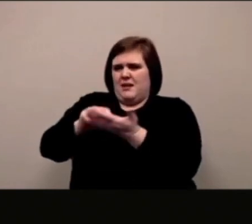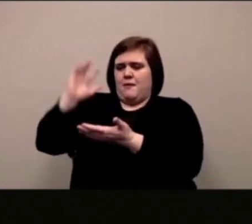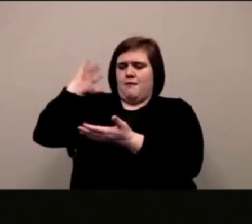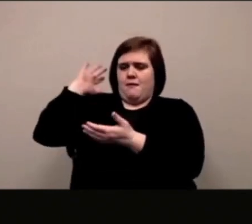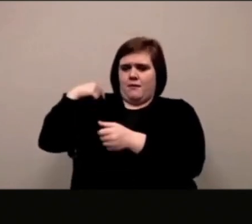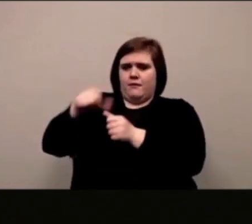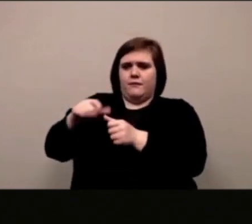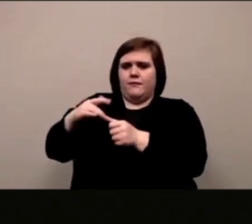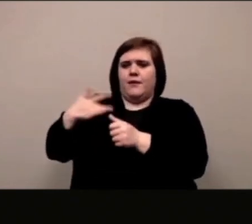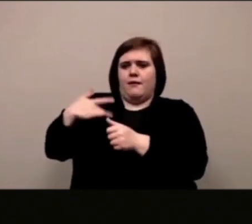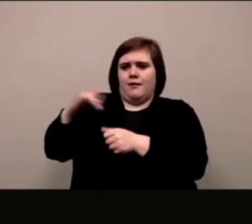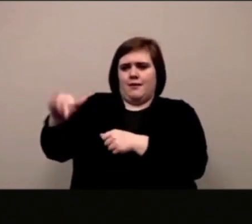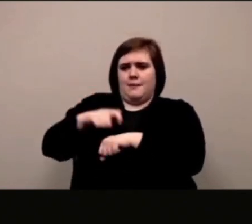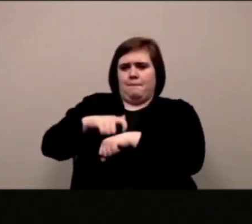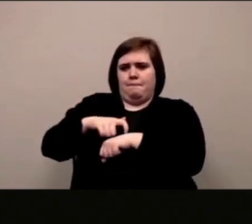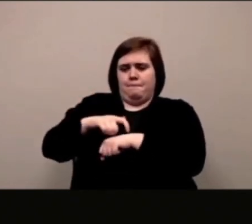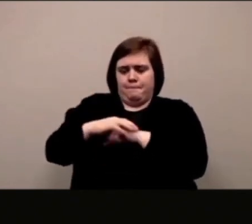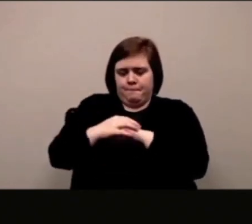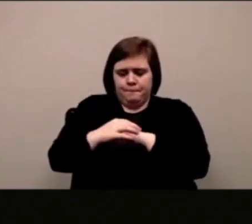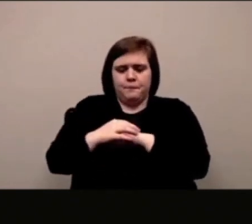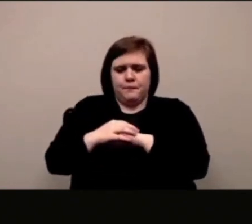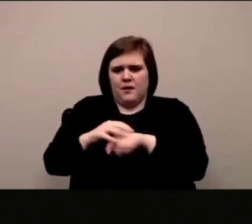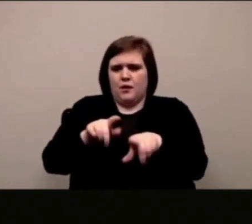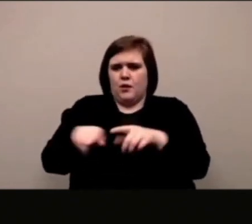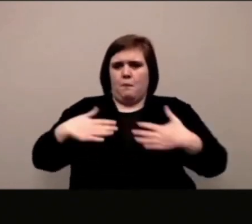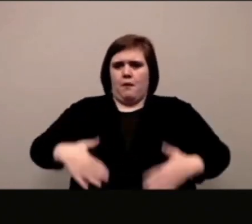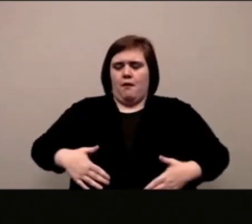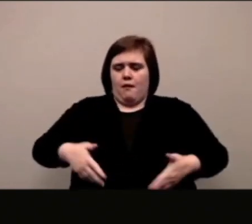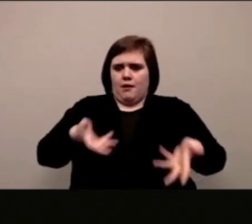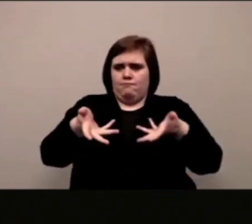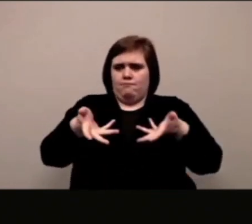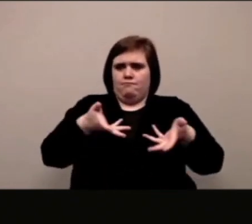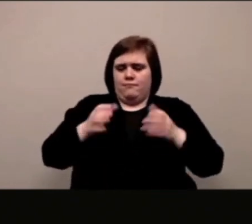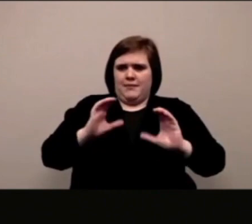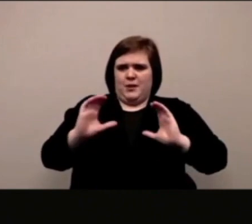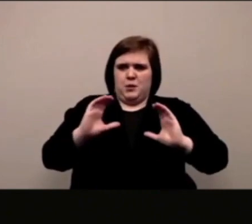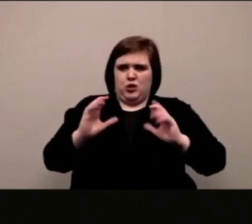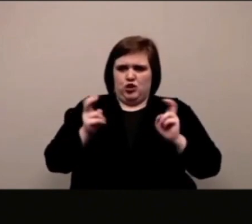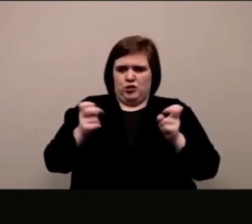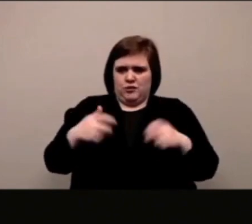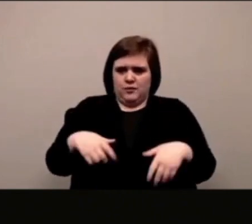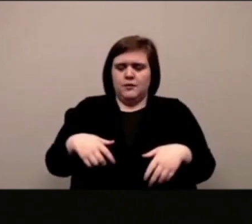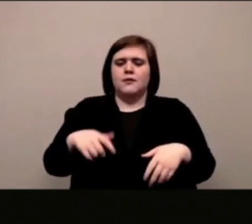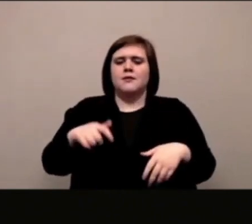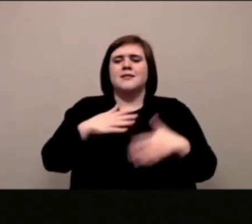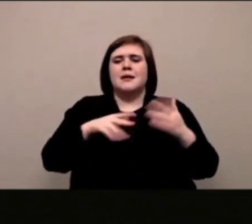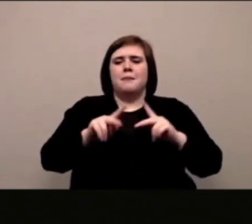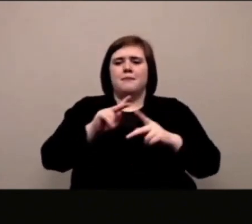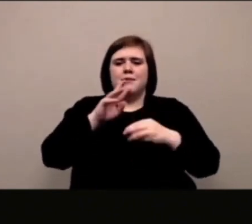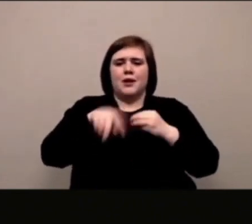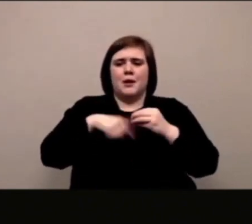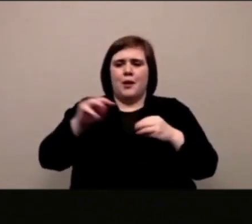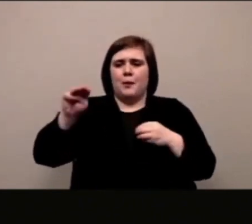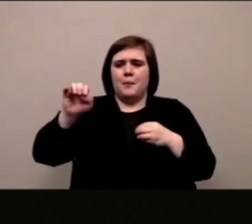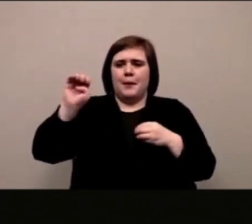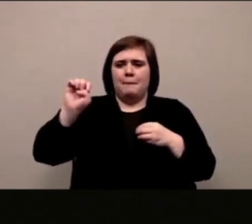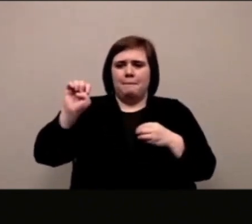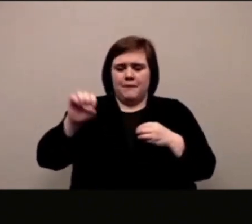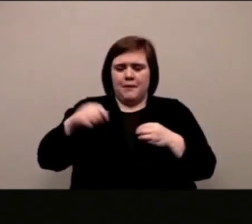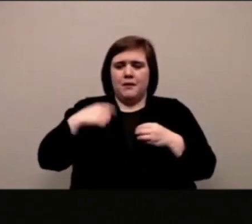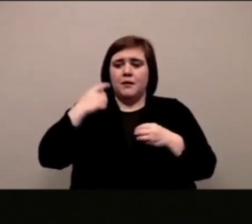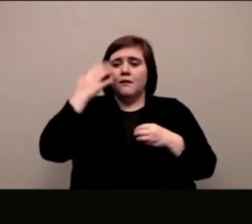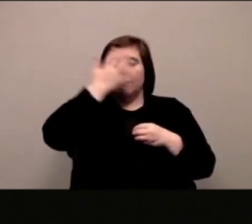And then we have body language. And as you mentioned in the chat, there's some really great ideas. Some people are talking about memes, facial